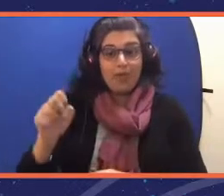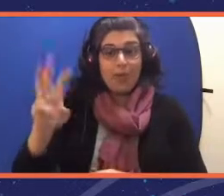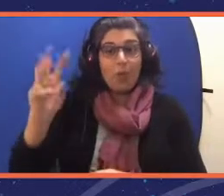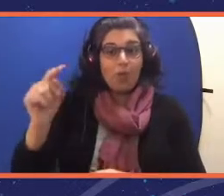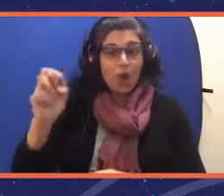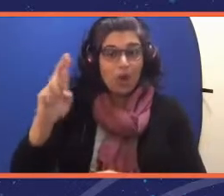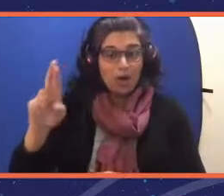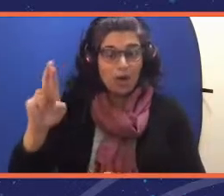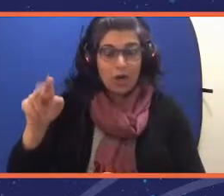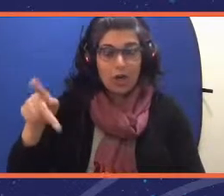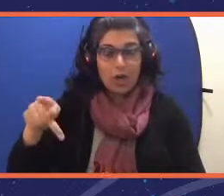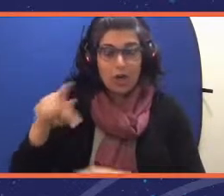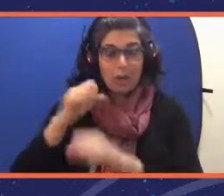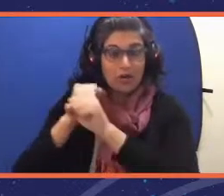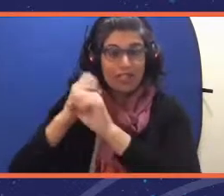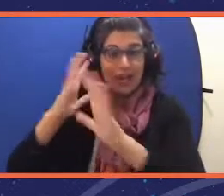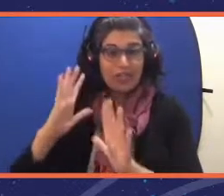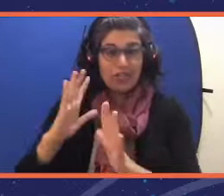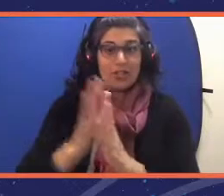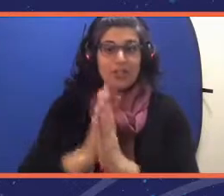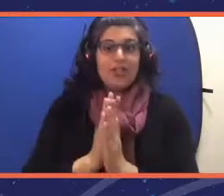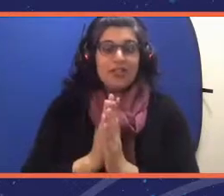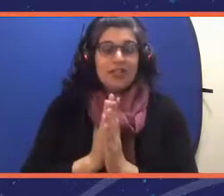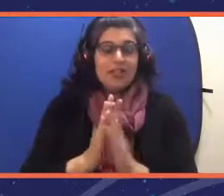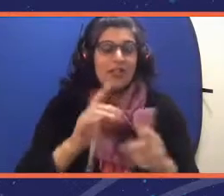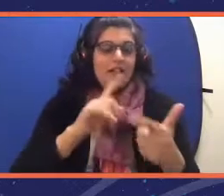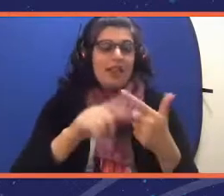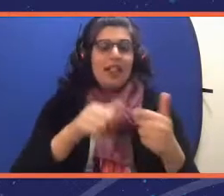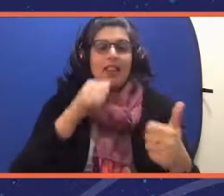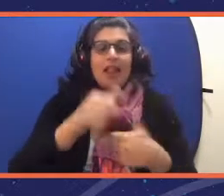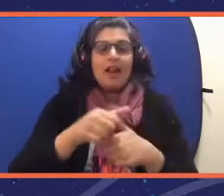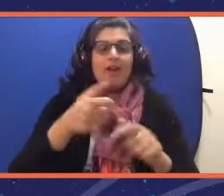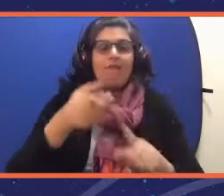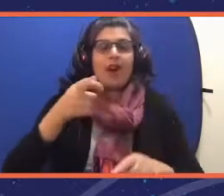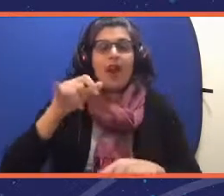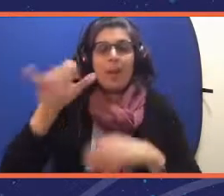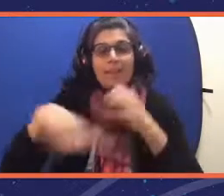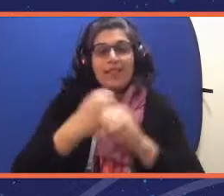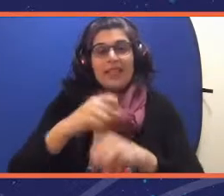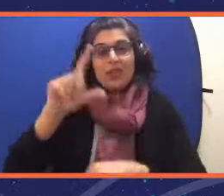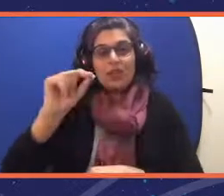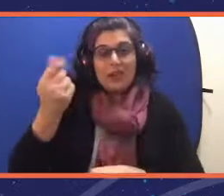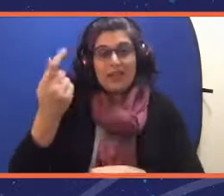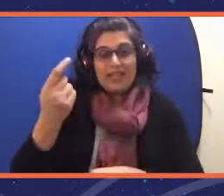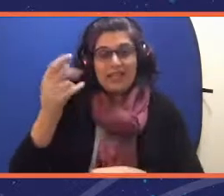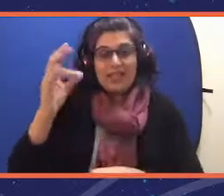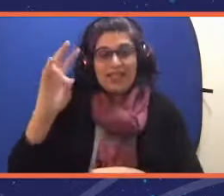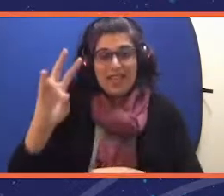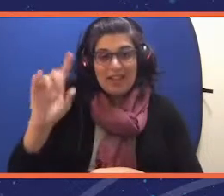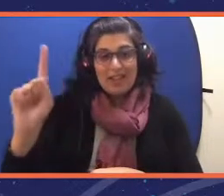together the letter from year 2071 by Professor Barbara Ransby